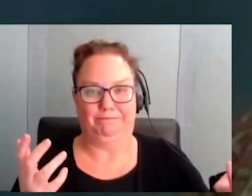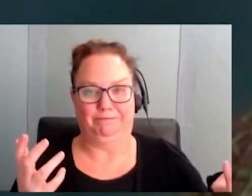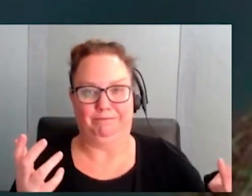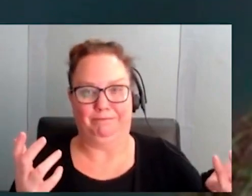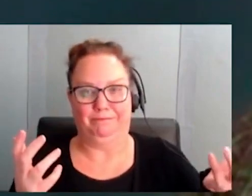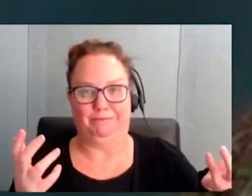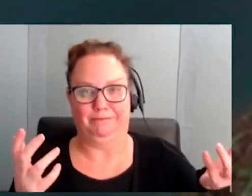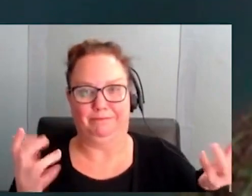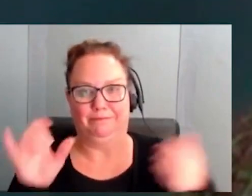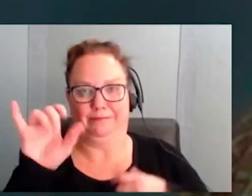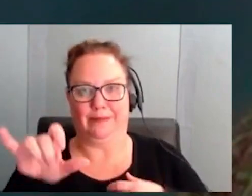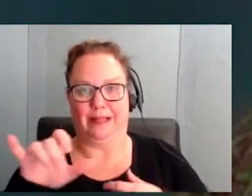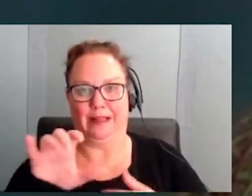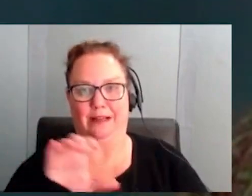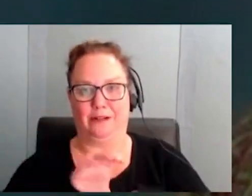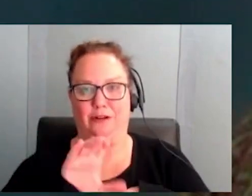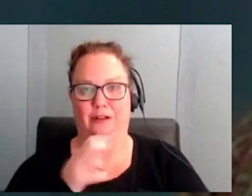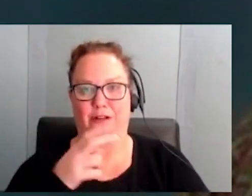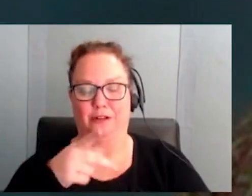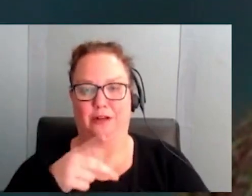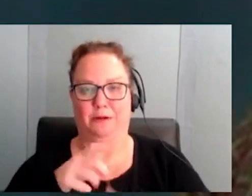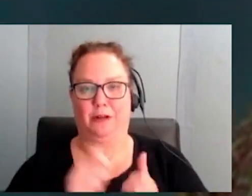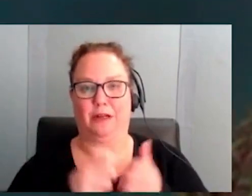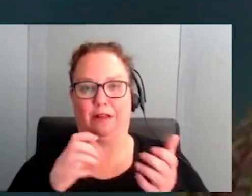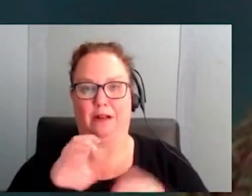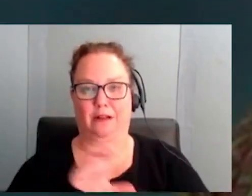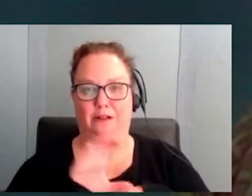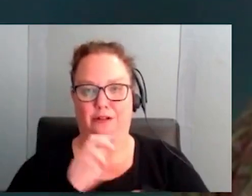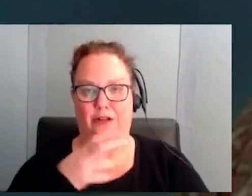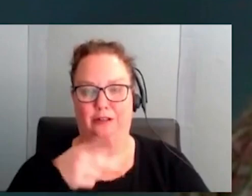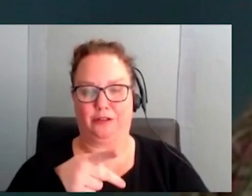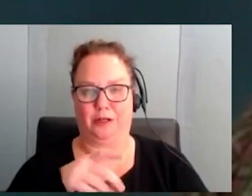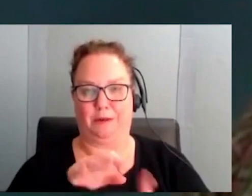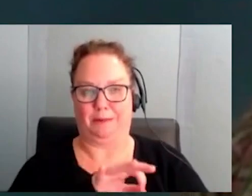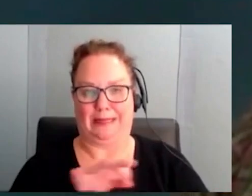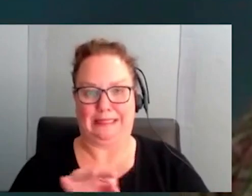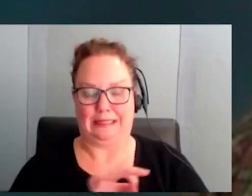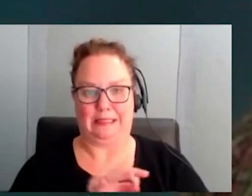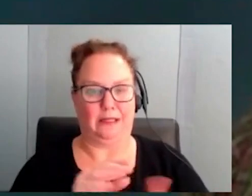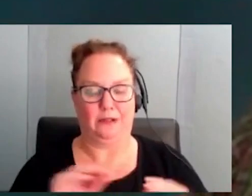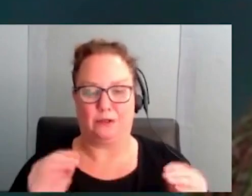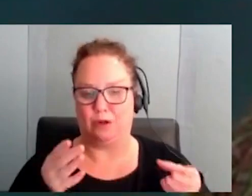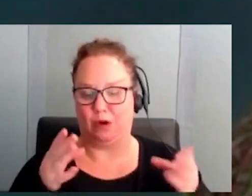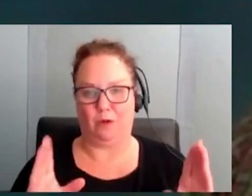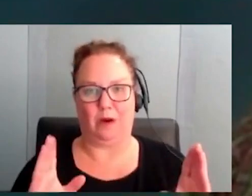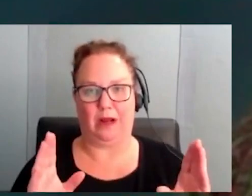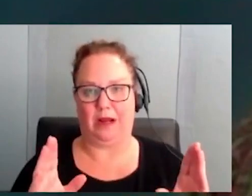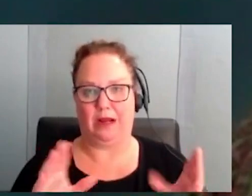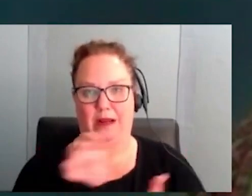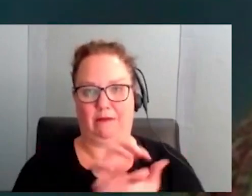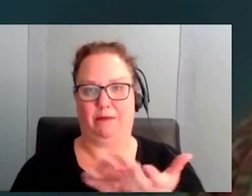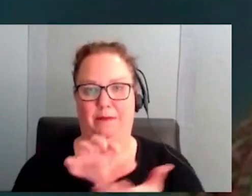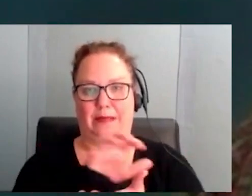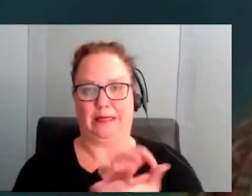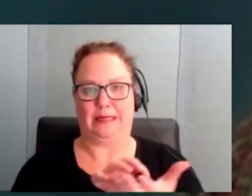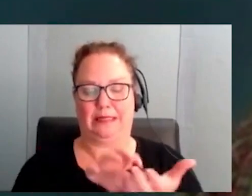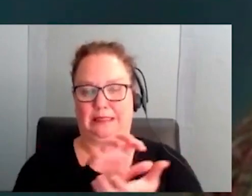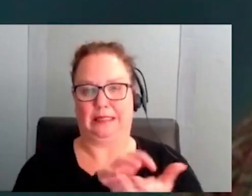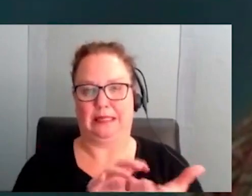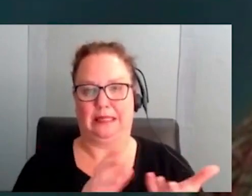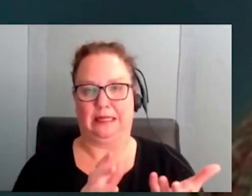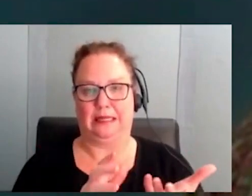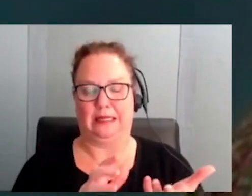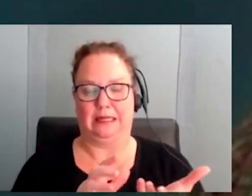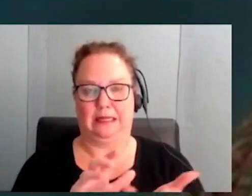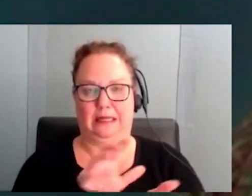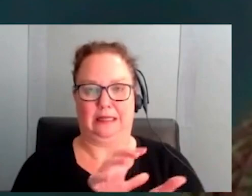you get that chocolate chip cookie, you're getting a lot of chocolate chip cookies. Well, there's no way of thoroughly mixing this fentanyl